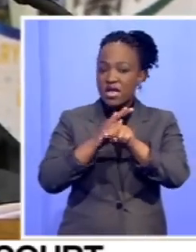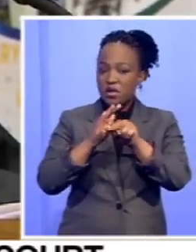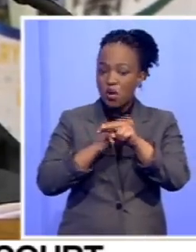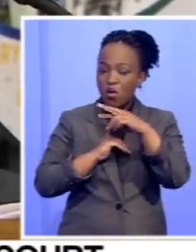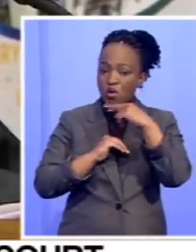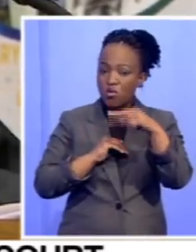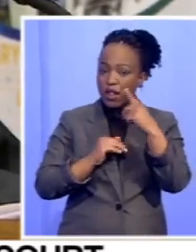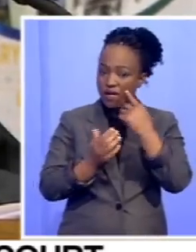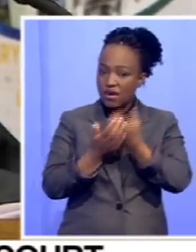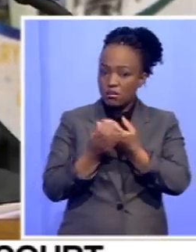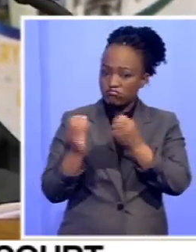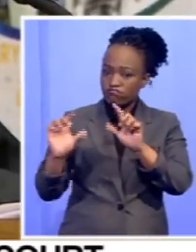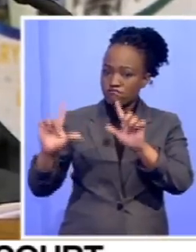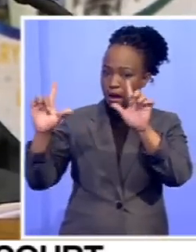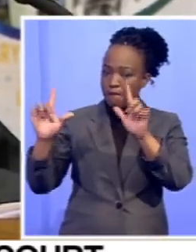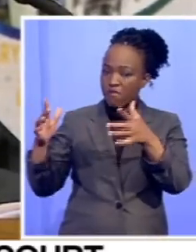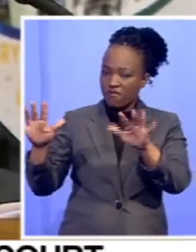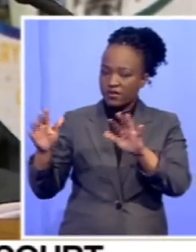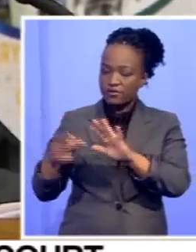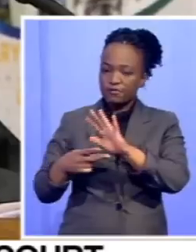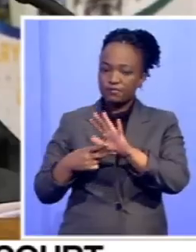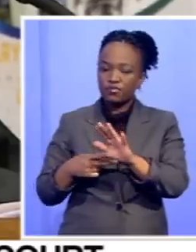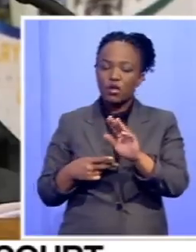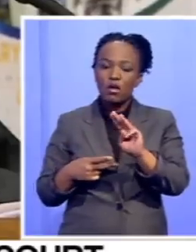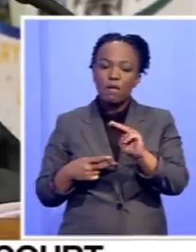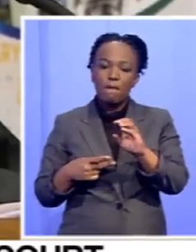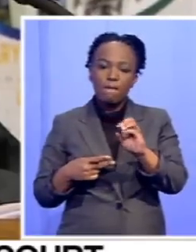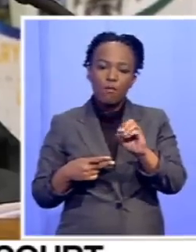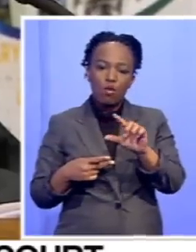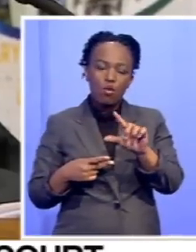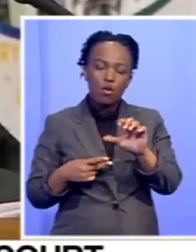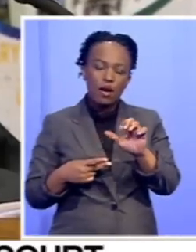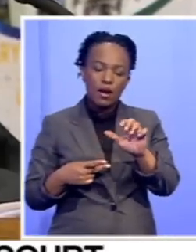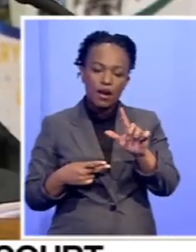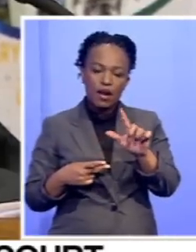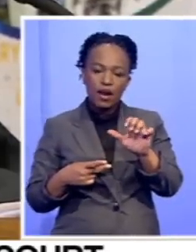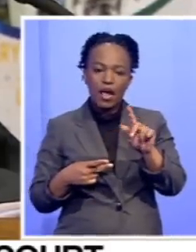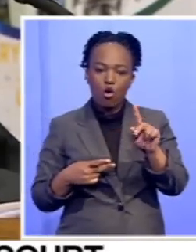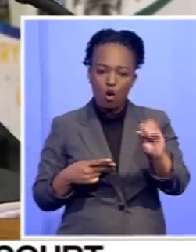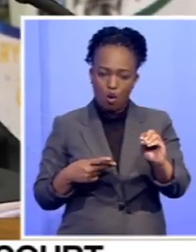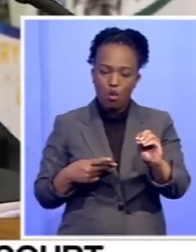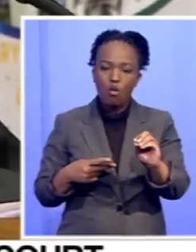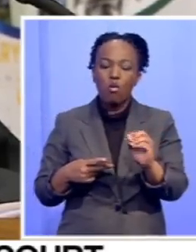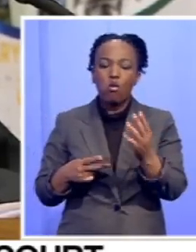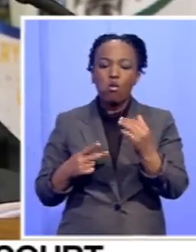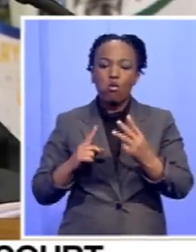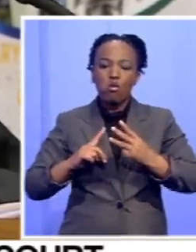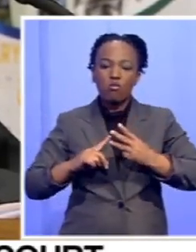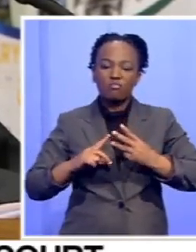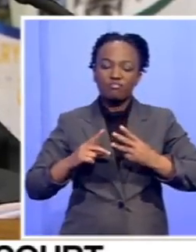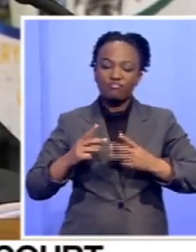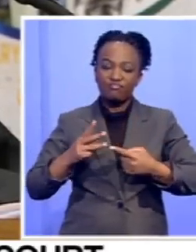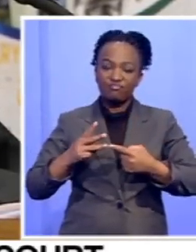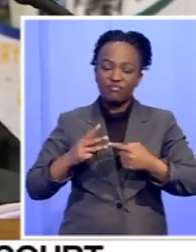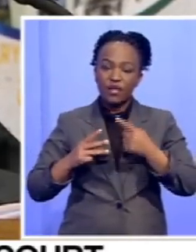evidence. Number 2, the evidence of Mololeko Gilbert Mapisa. And number 3, the version placed on record by the accused's